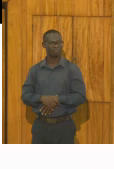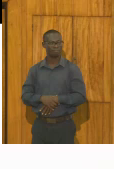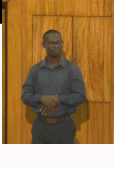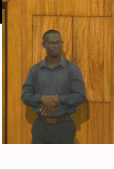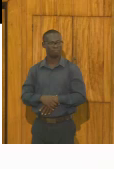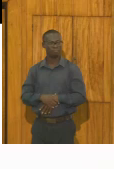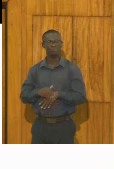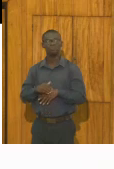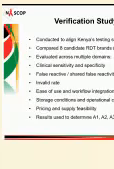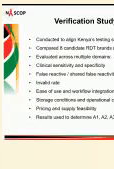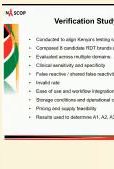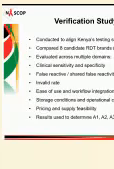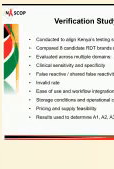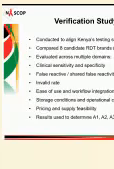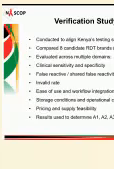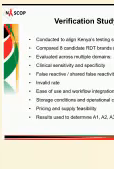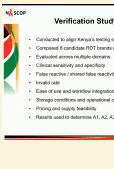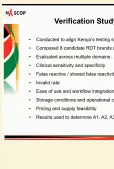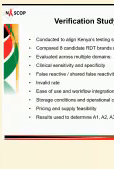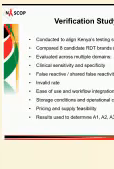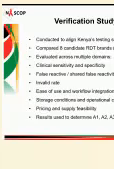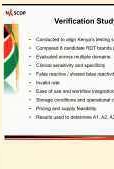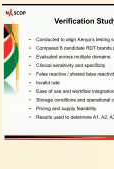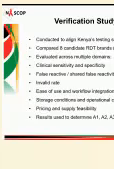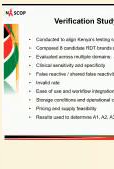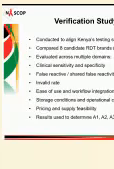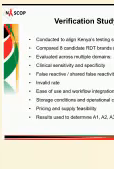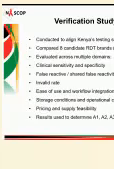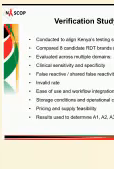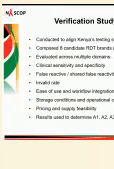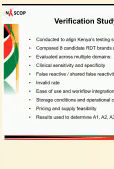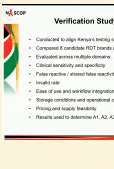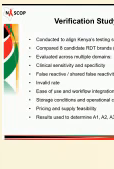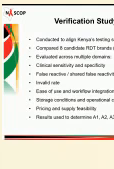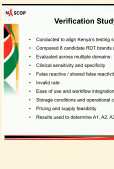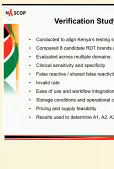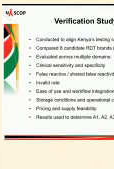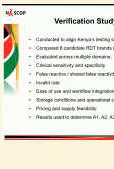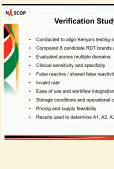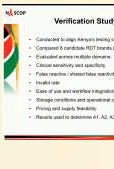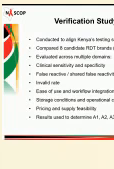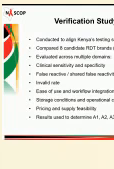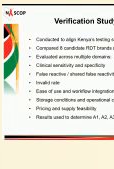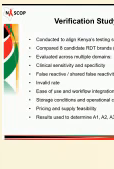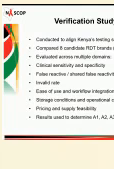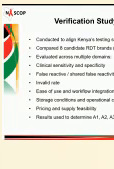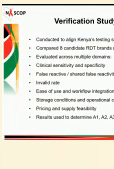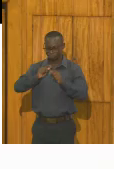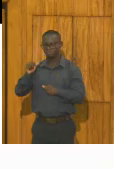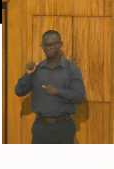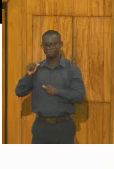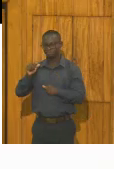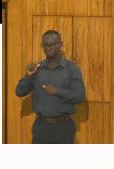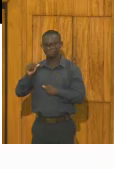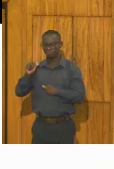Then I think I already mentioned this. We talked about and the RDTs that had been registered in Kenya at the